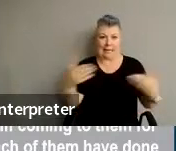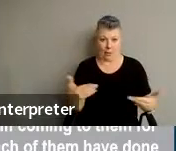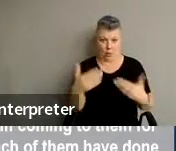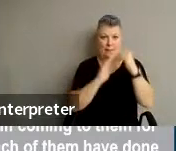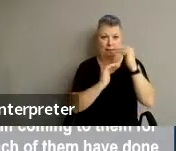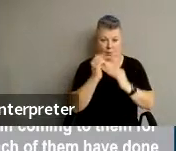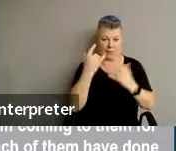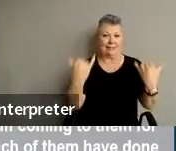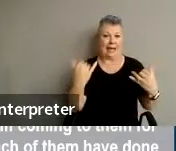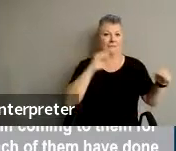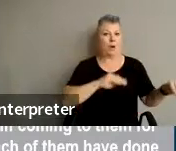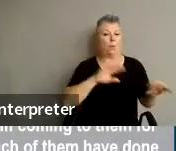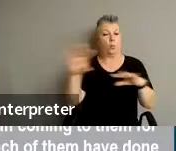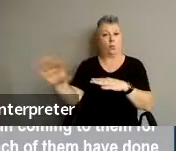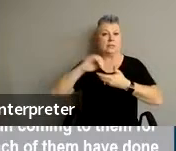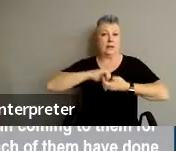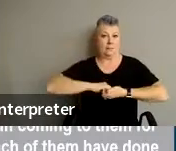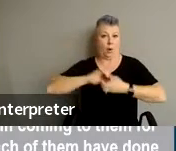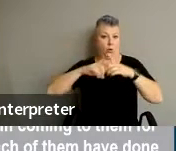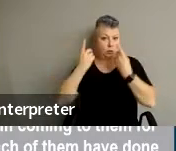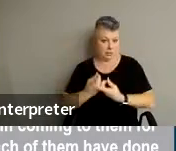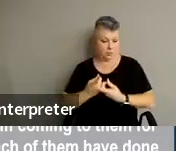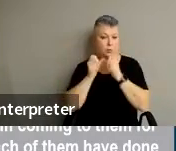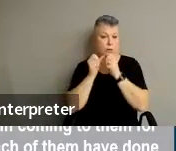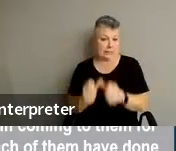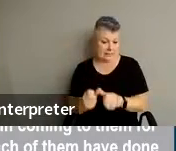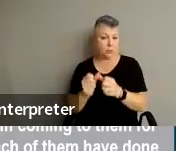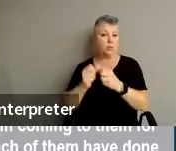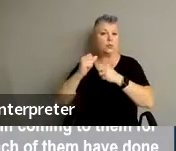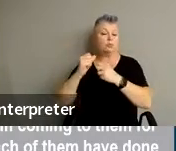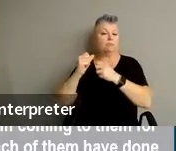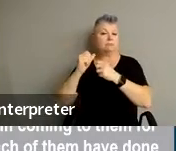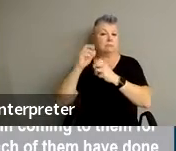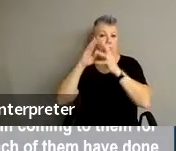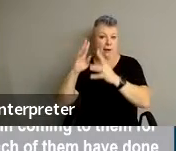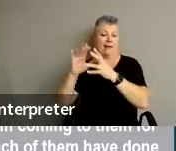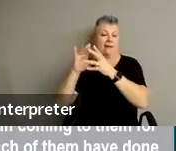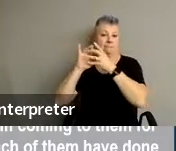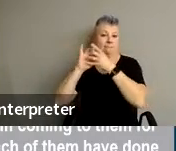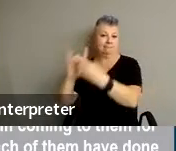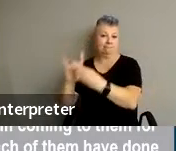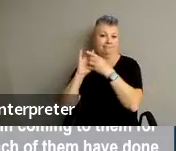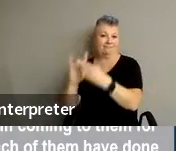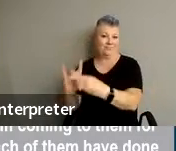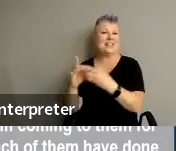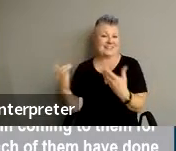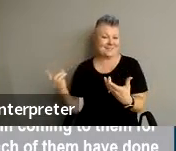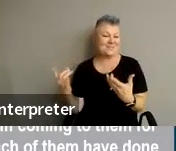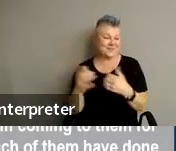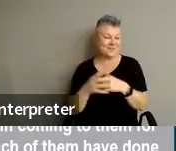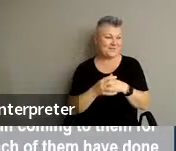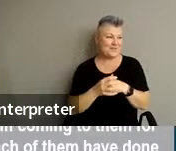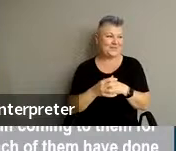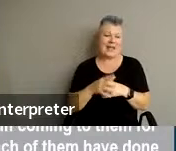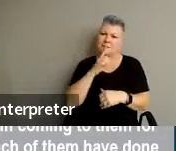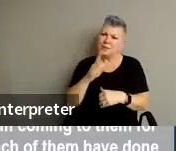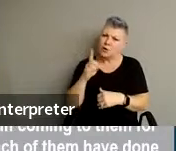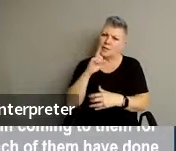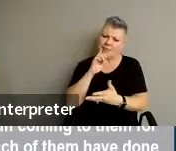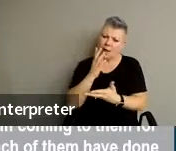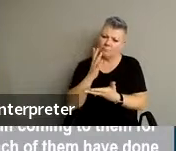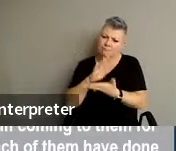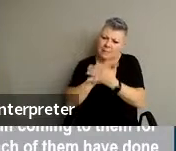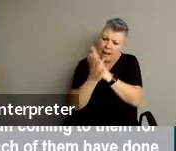their partner districts to kind of help build on our relationships and kind of get them closer to their staff and